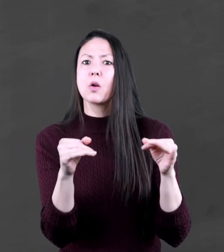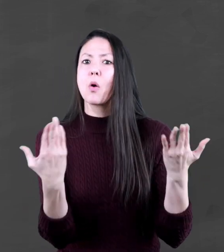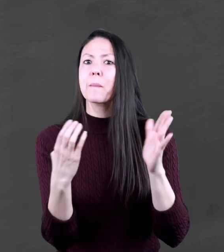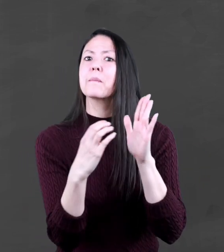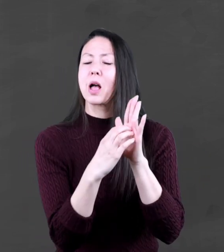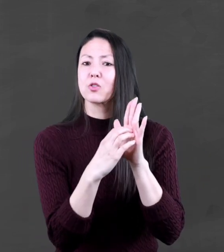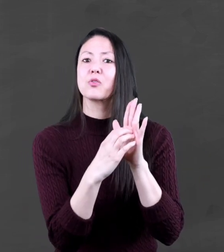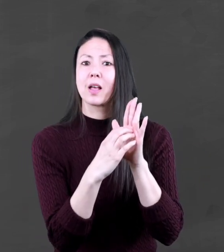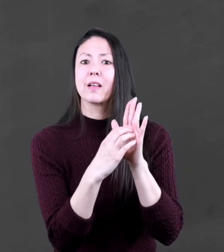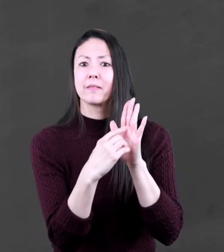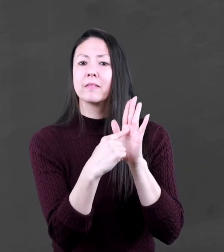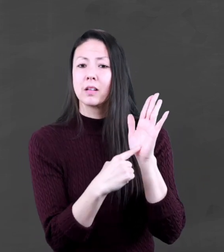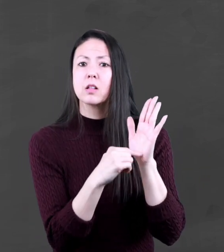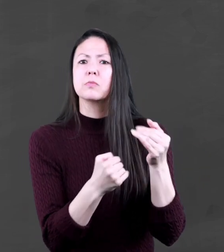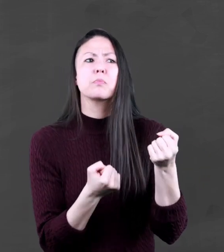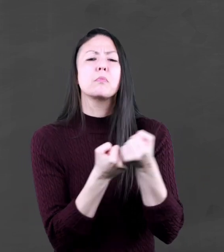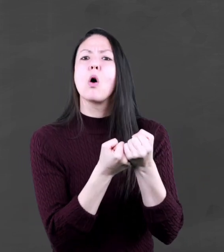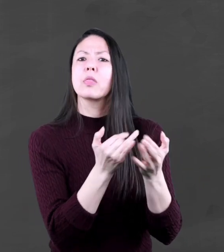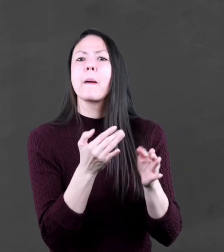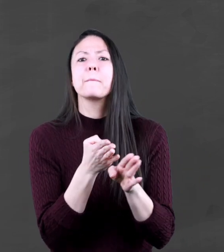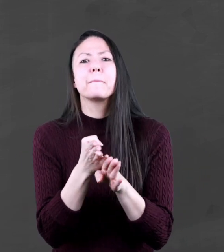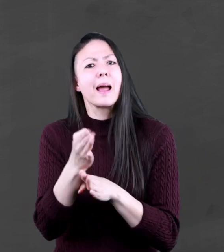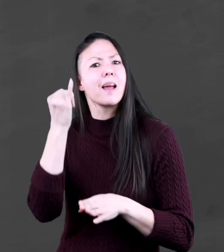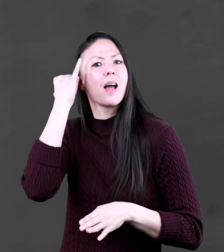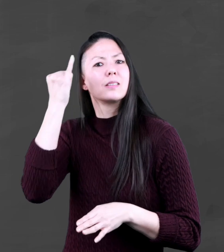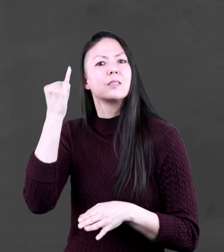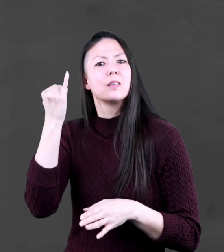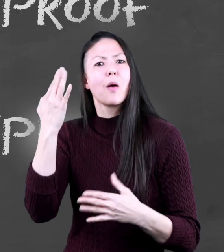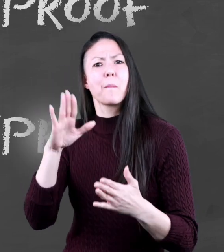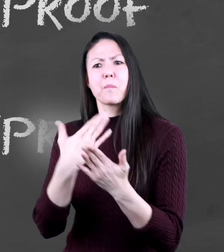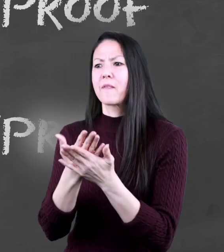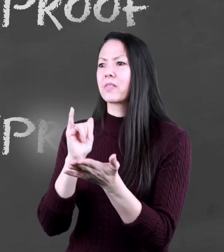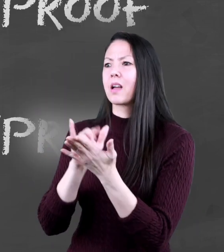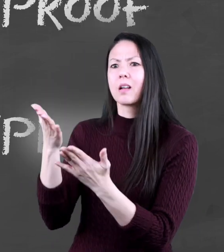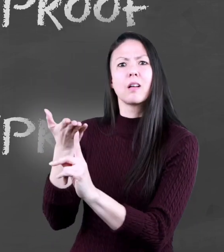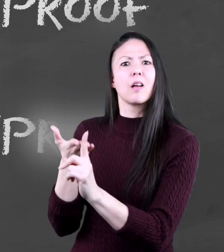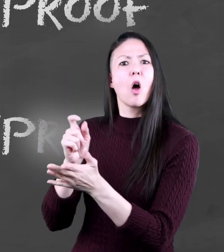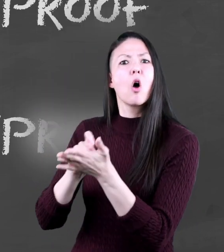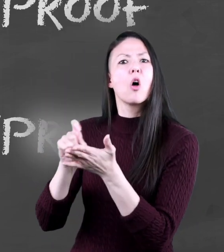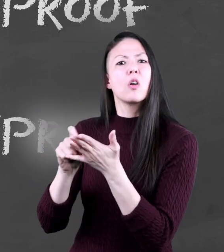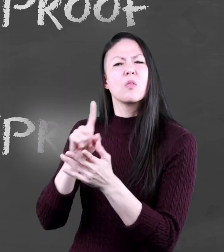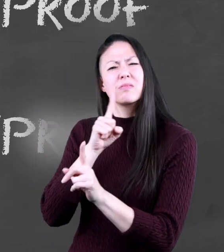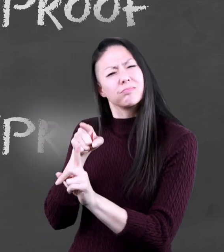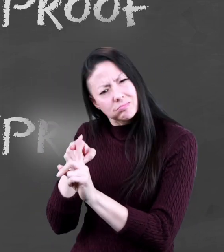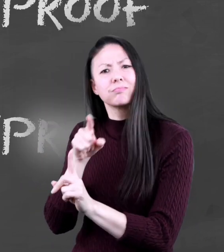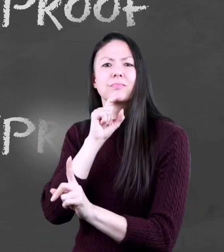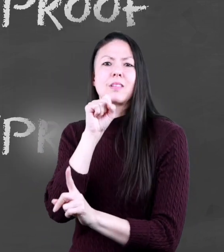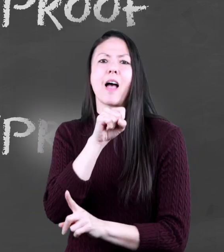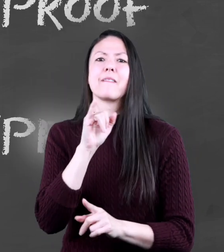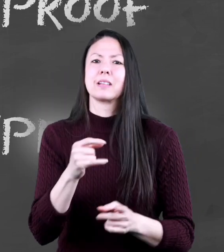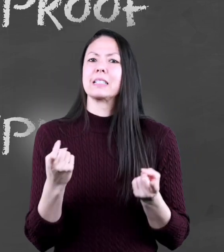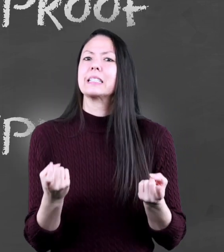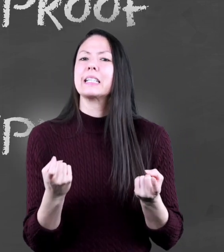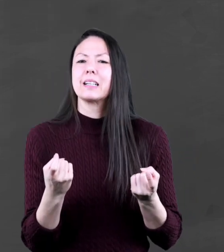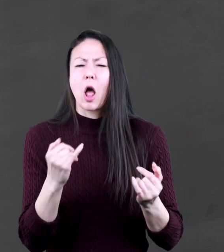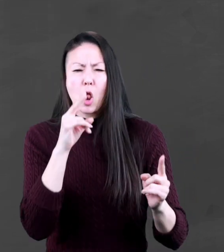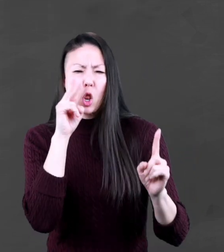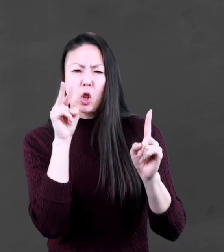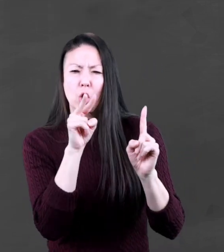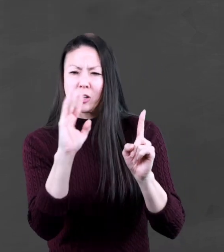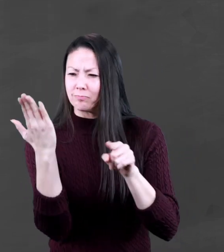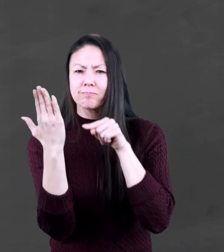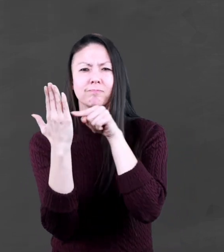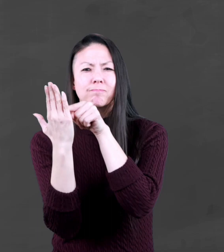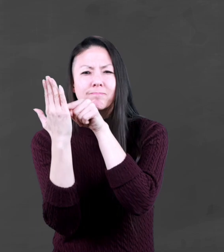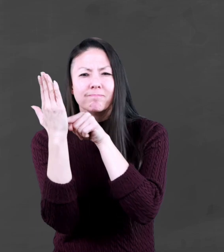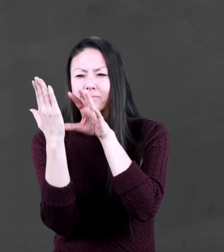or sentences in that paragraph that support the main idea or prove that this author really does love to ski. Let's take